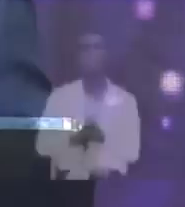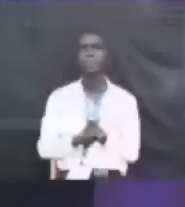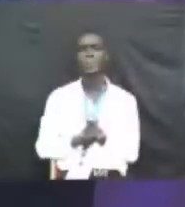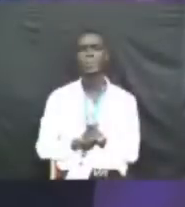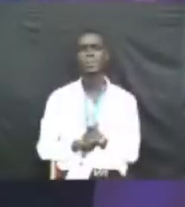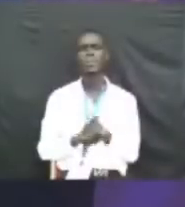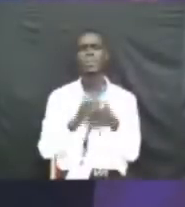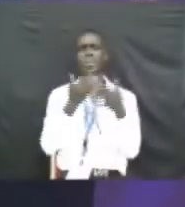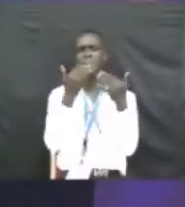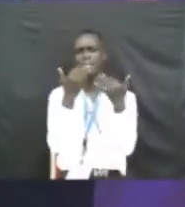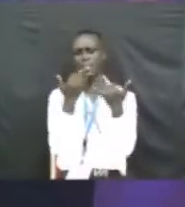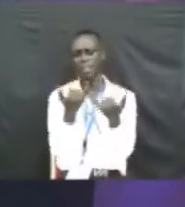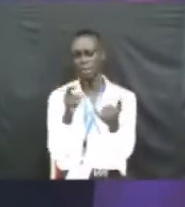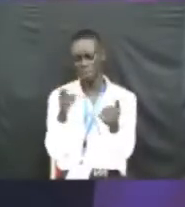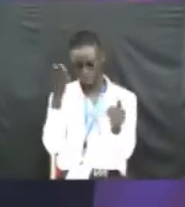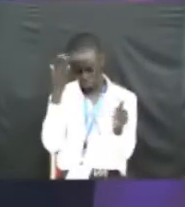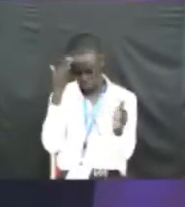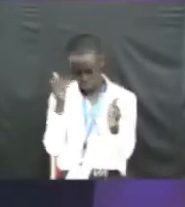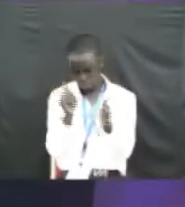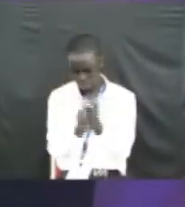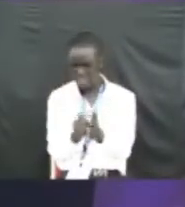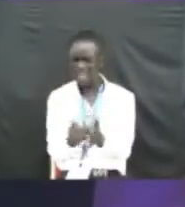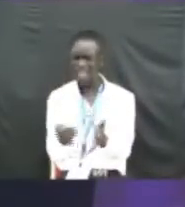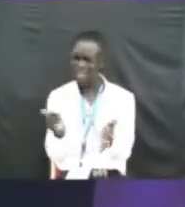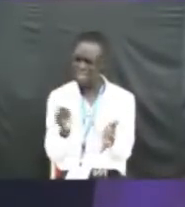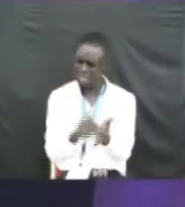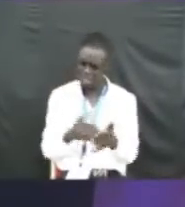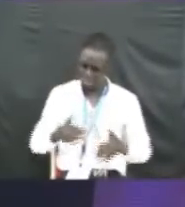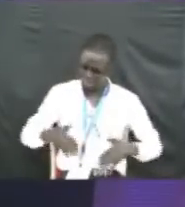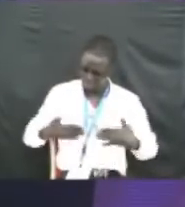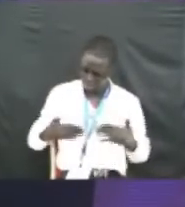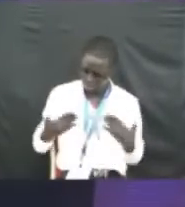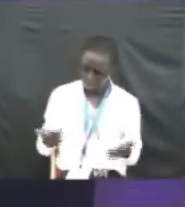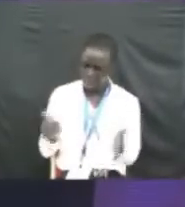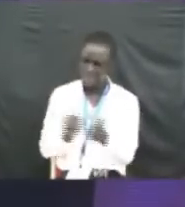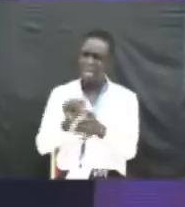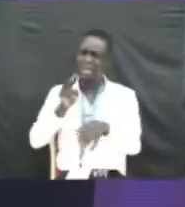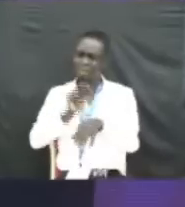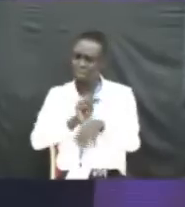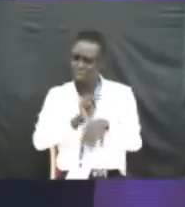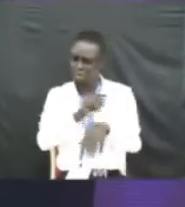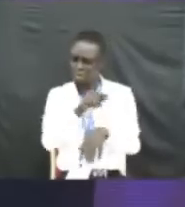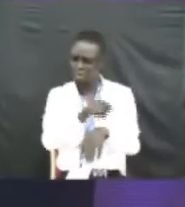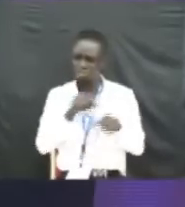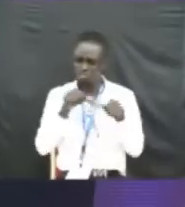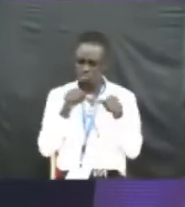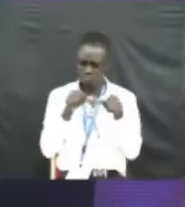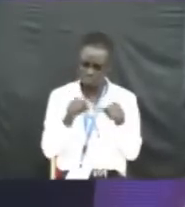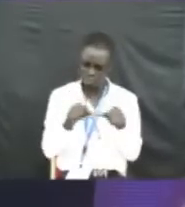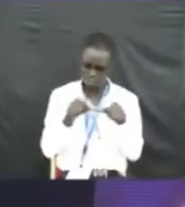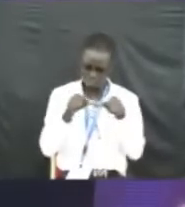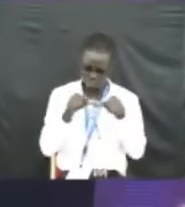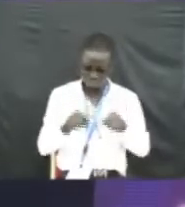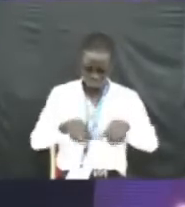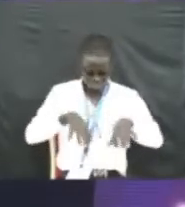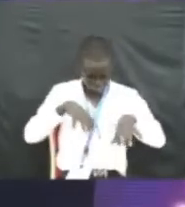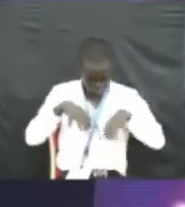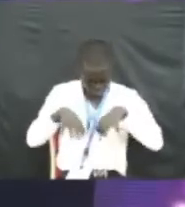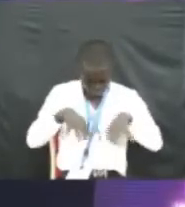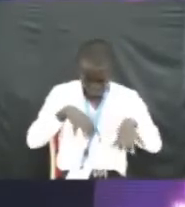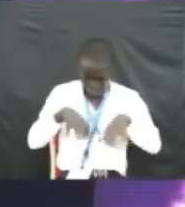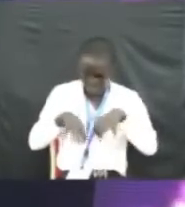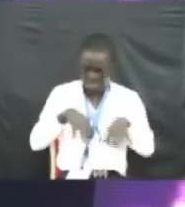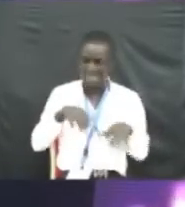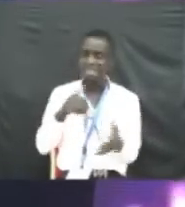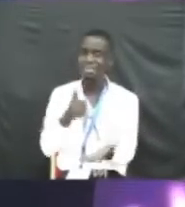It is it is again gratifying to note that the ministry continued to be very instrumental in